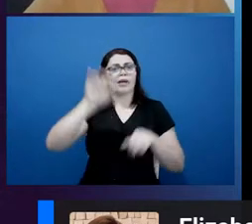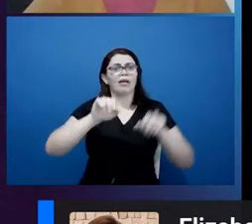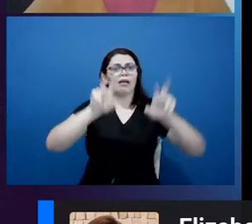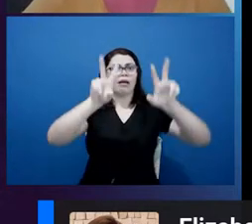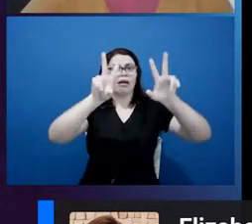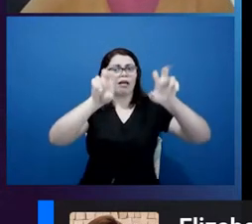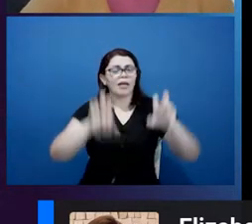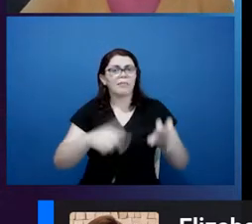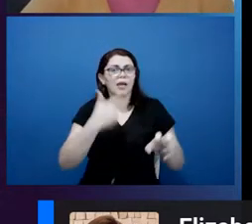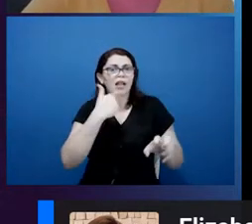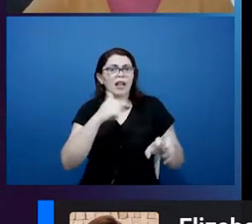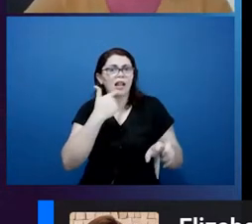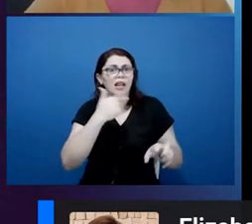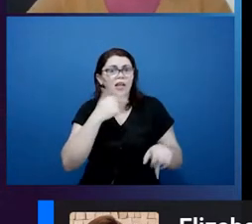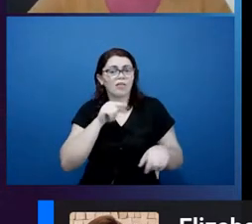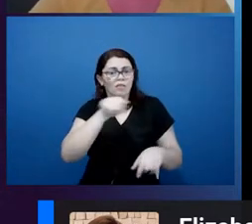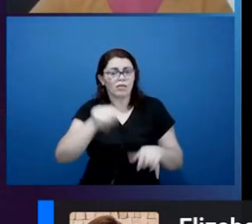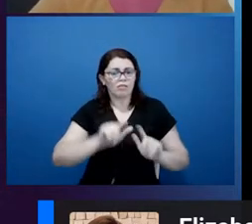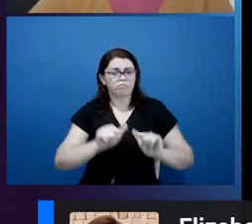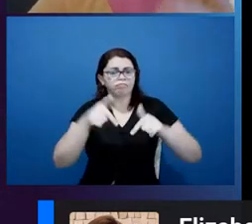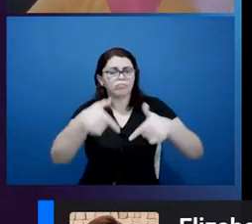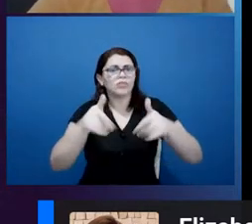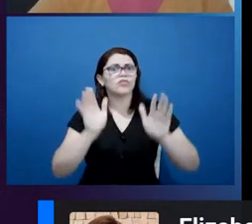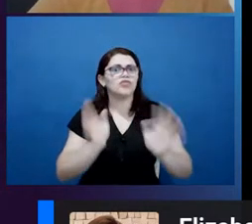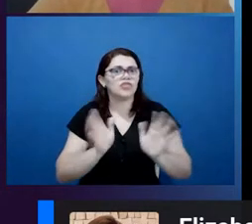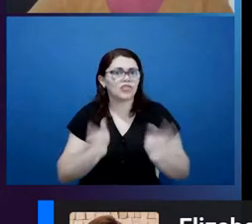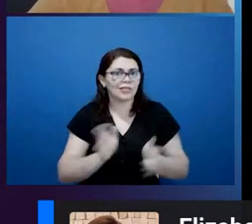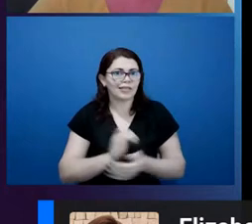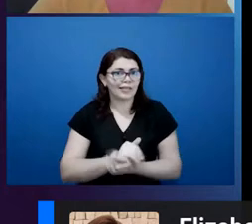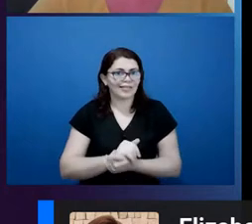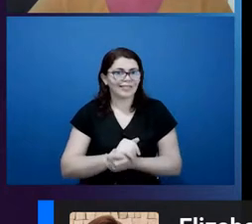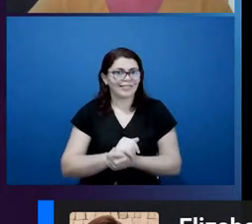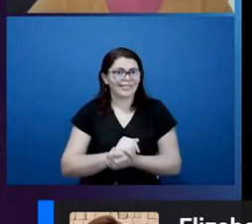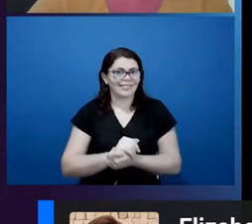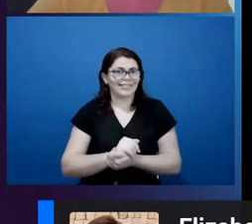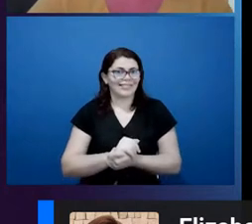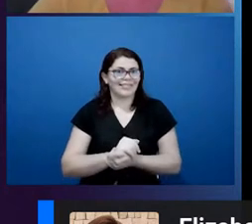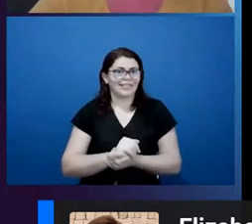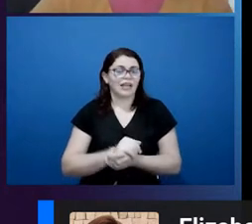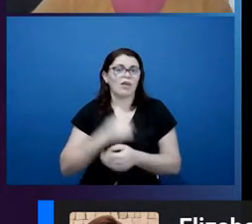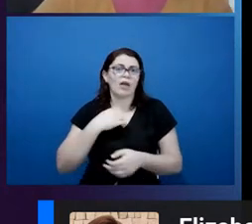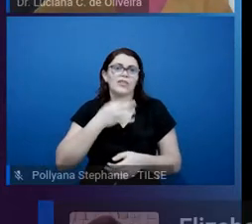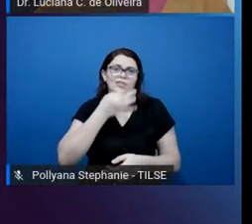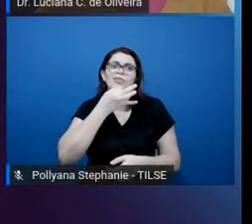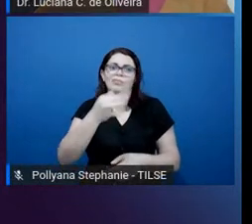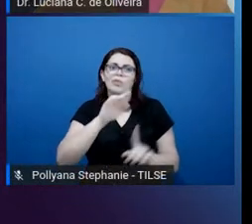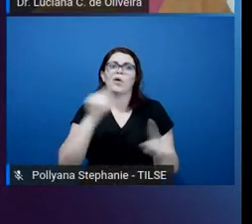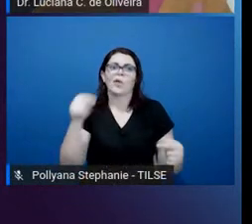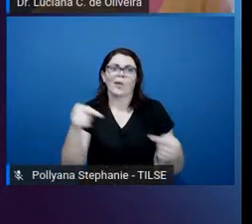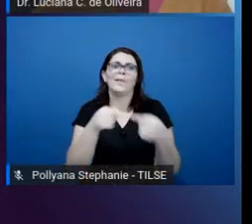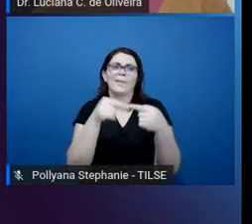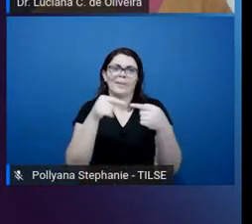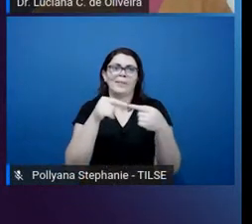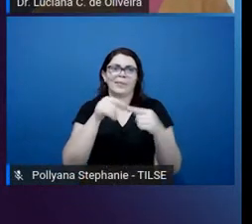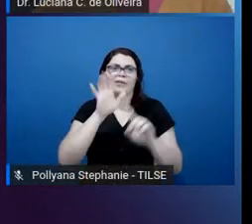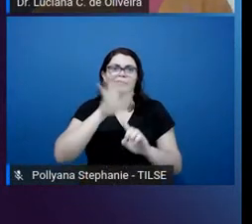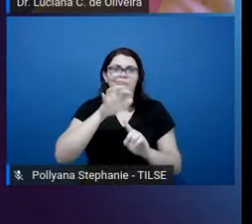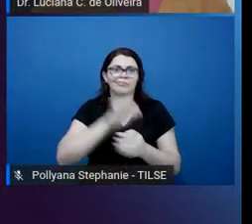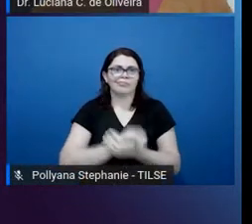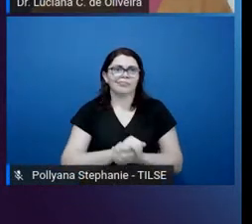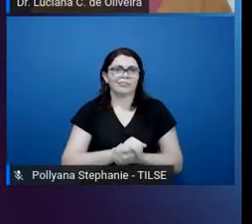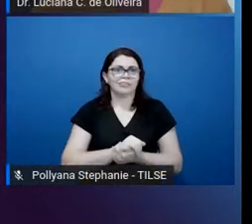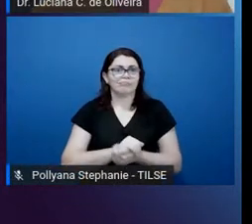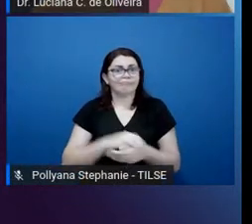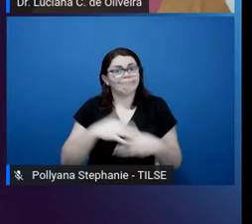that you have already developed, okay? So I think that that's a really critical piece. So if